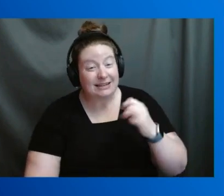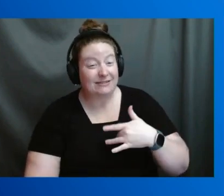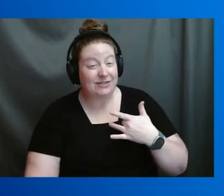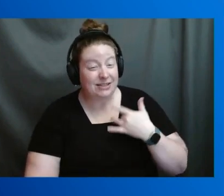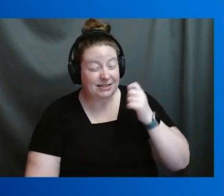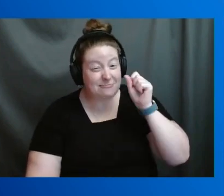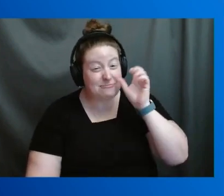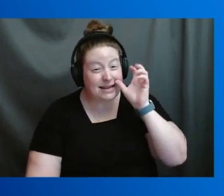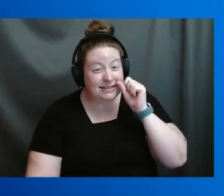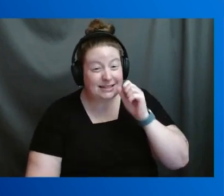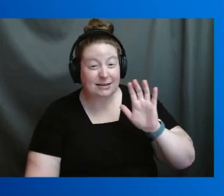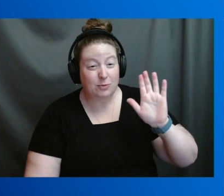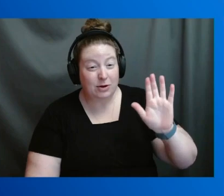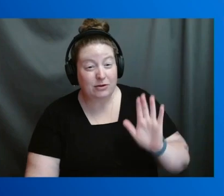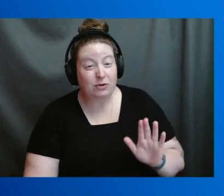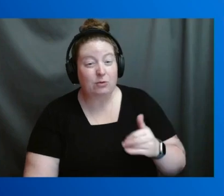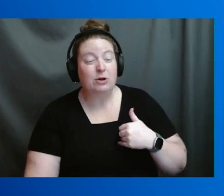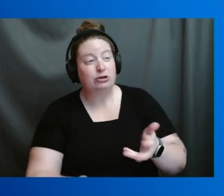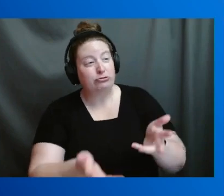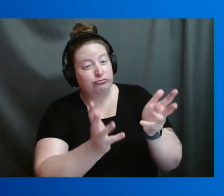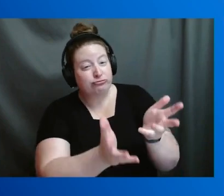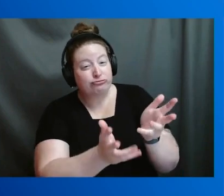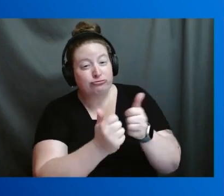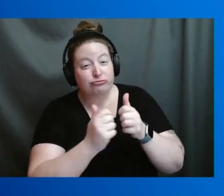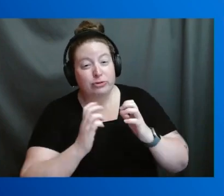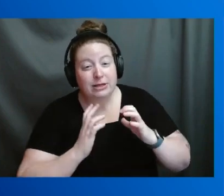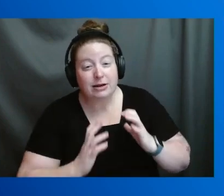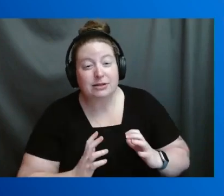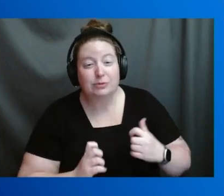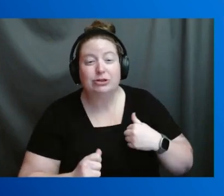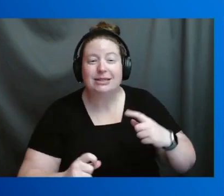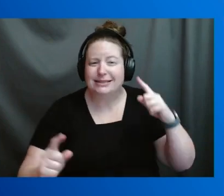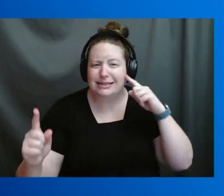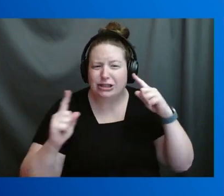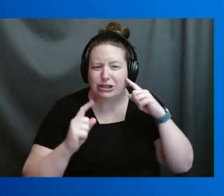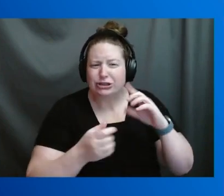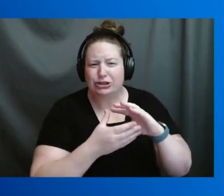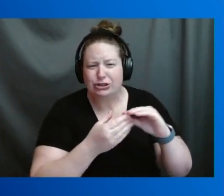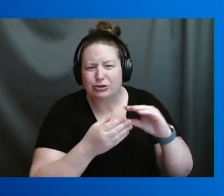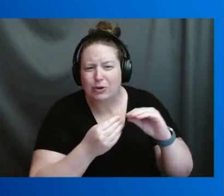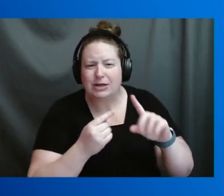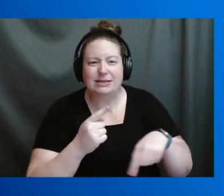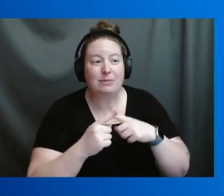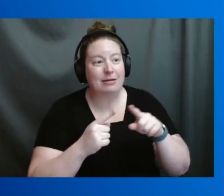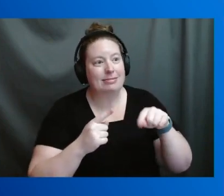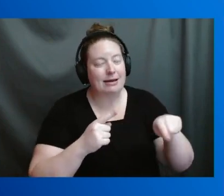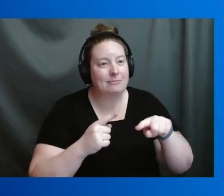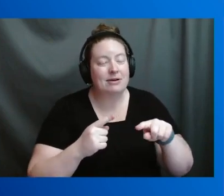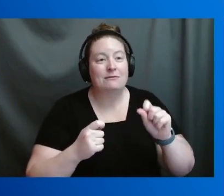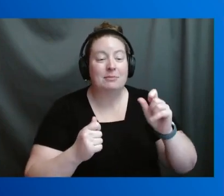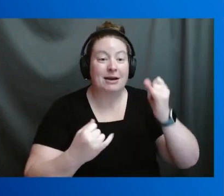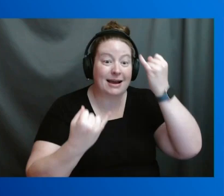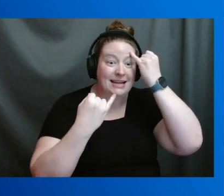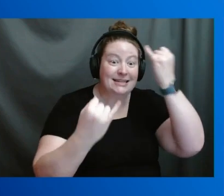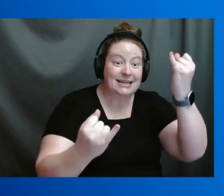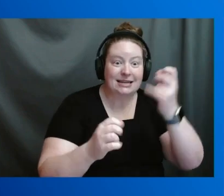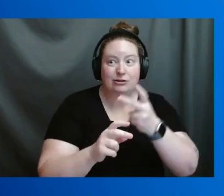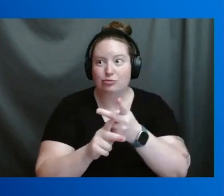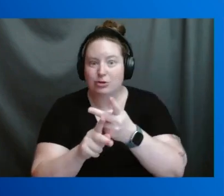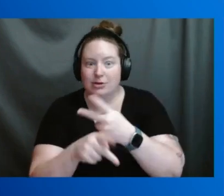when you talk to customers and hear the stories about the thrill of them moving from idea to production so quickly with Lambda, right?